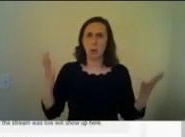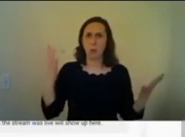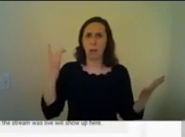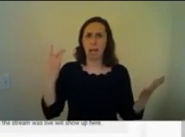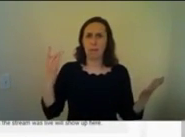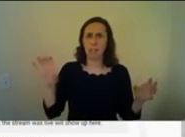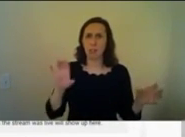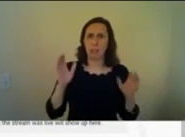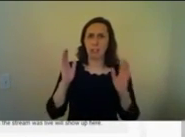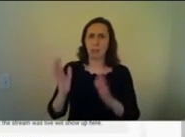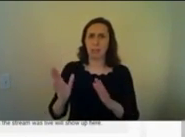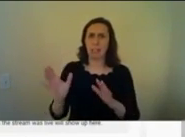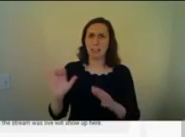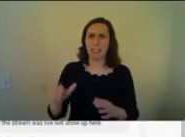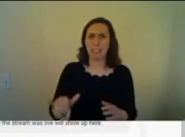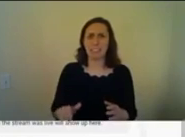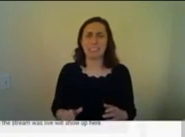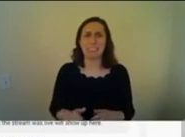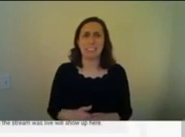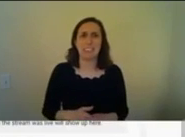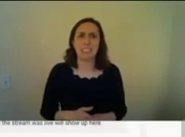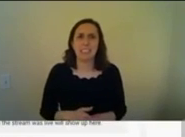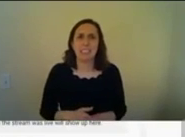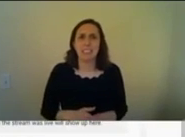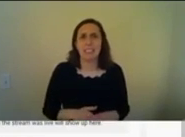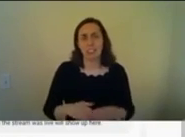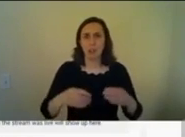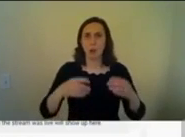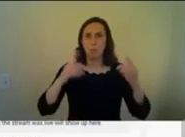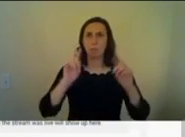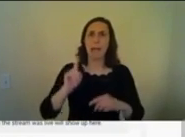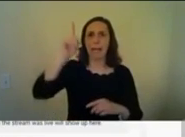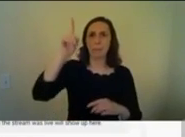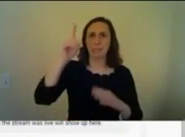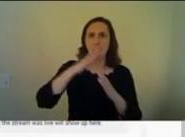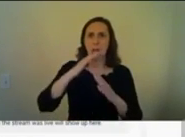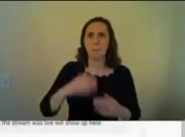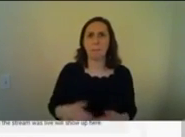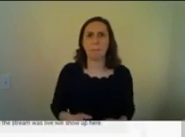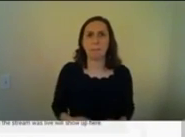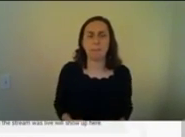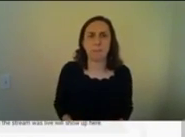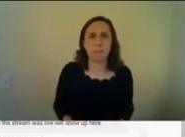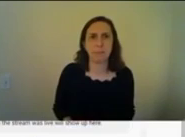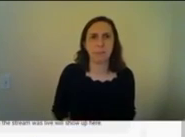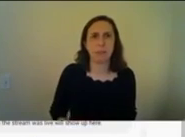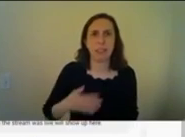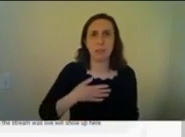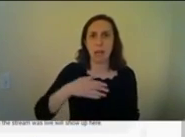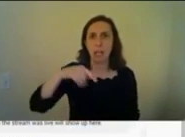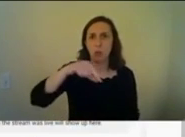doing the remainder like this? I told you I'd scroll up a bit. All right, it's my